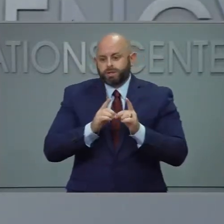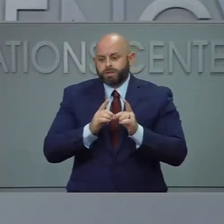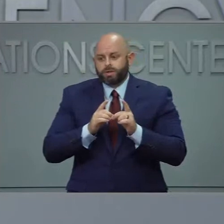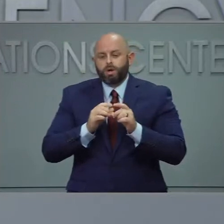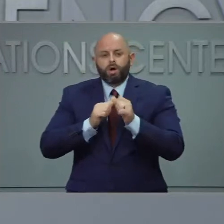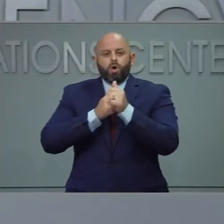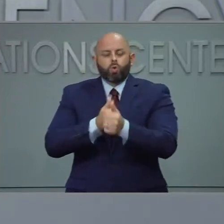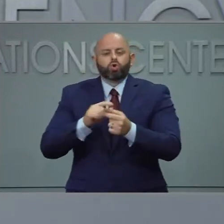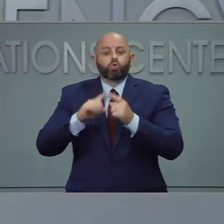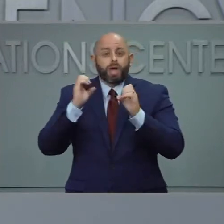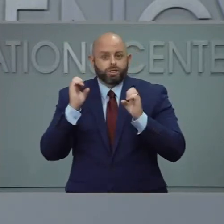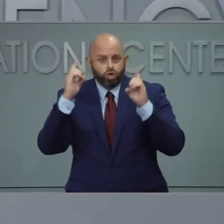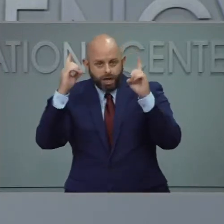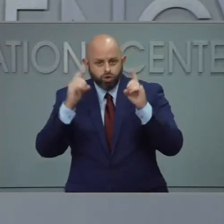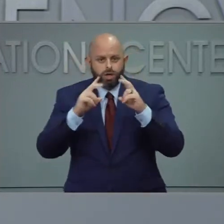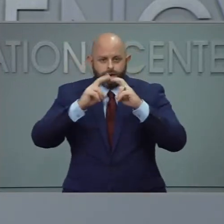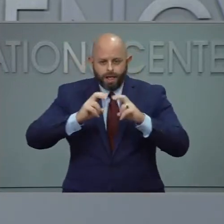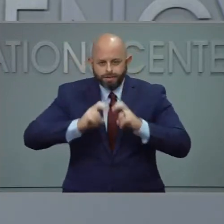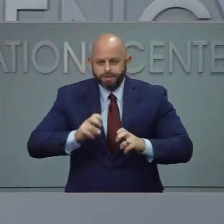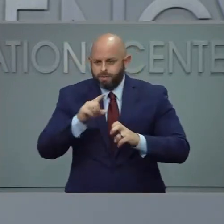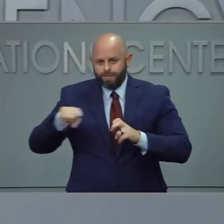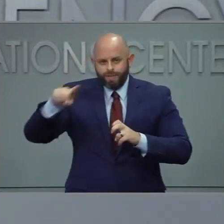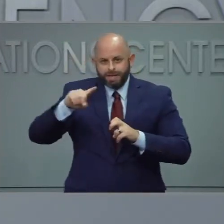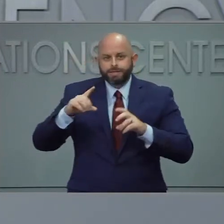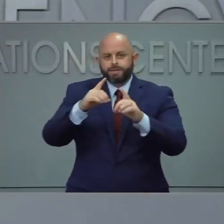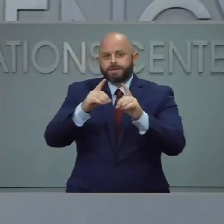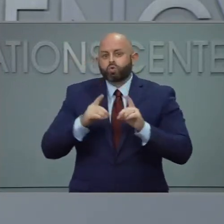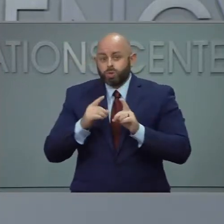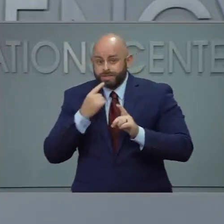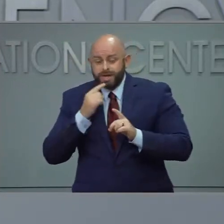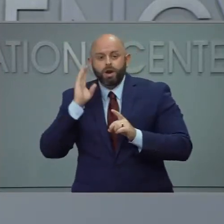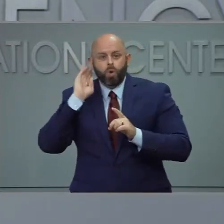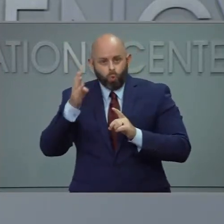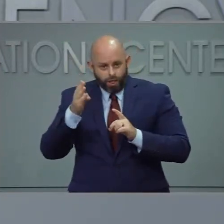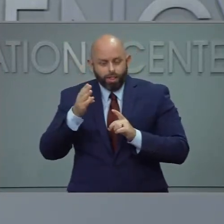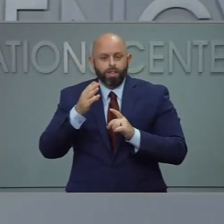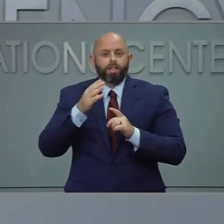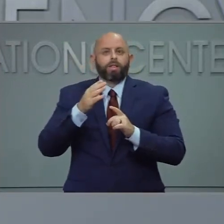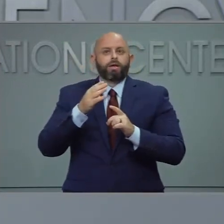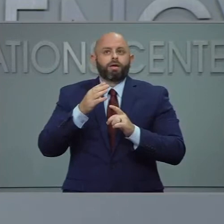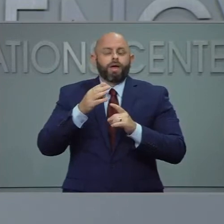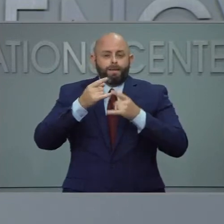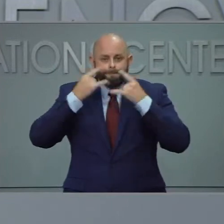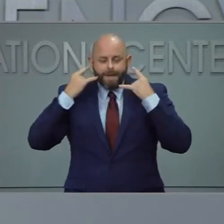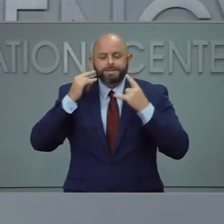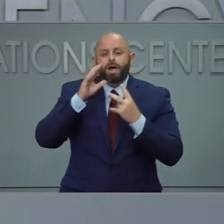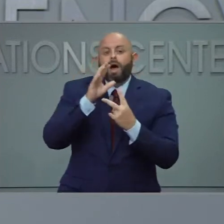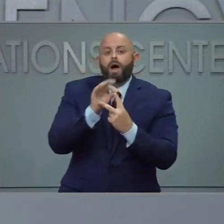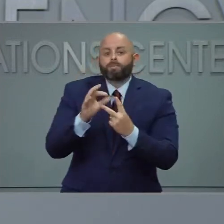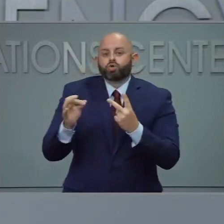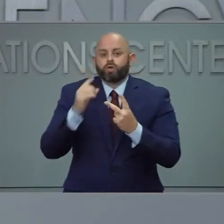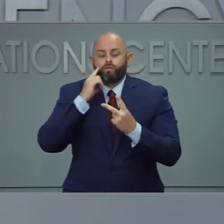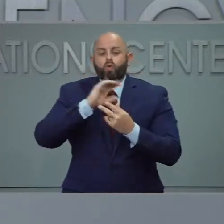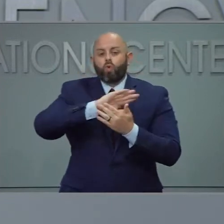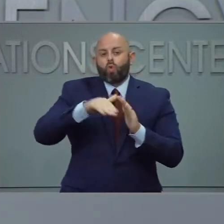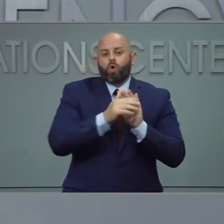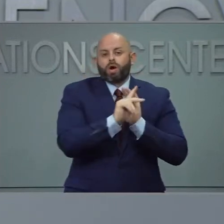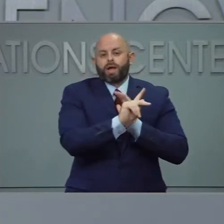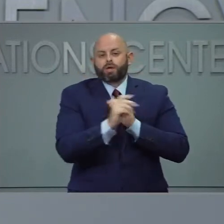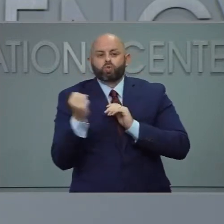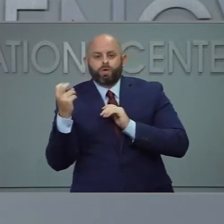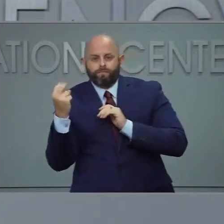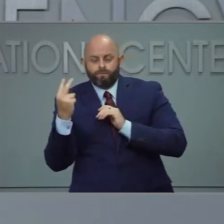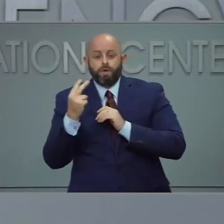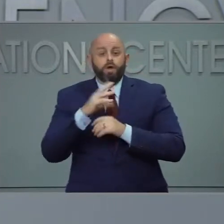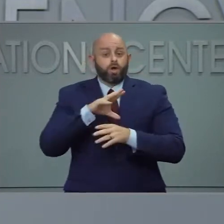NC analysis, say that they are going to make masks optional for all K-12 students, which would include